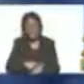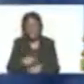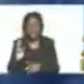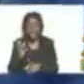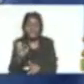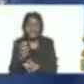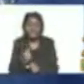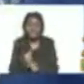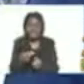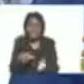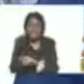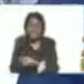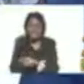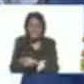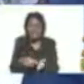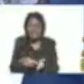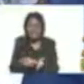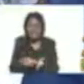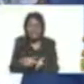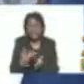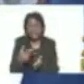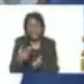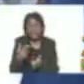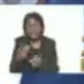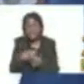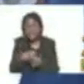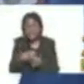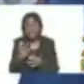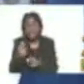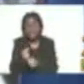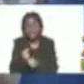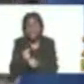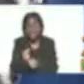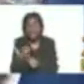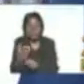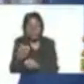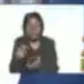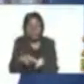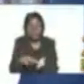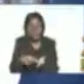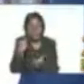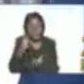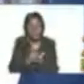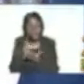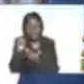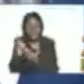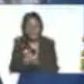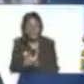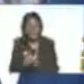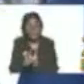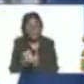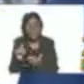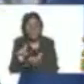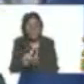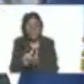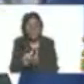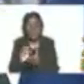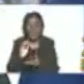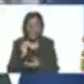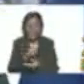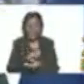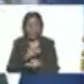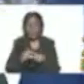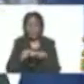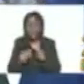February 1st right now, and then pretty soon we'll be taking bookings for December. So that process, our website, which is BritishColonial.com